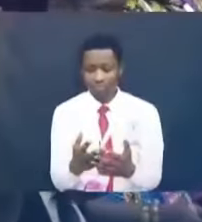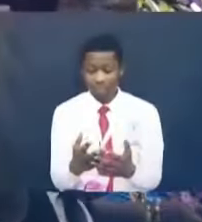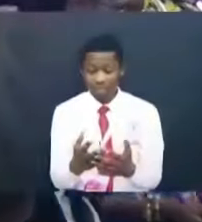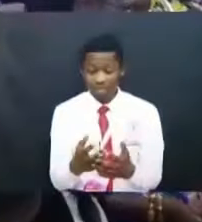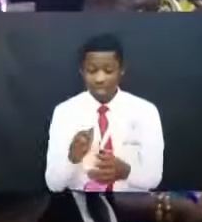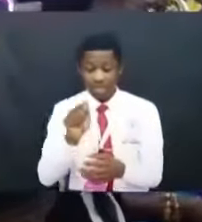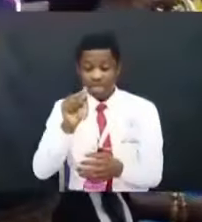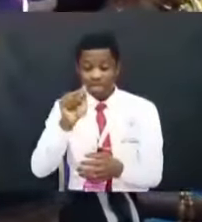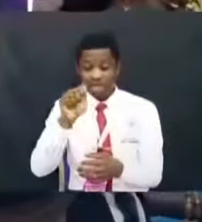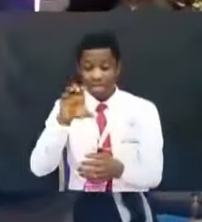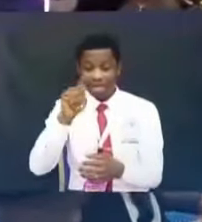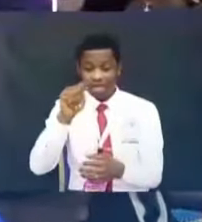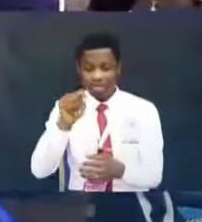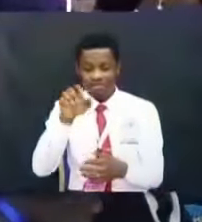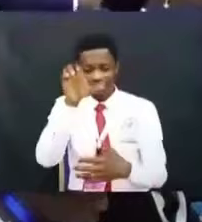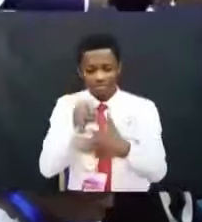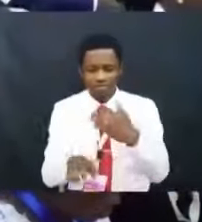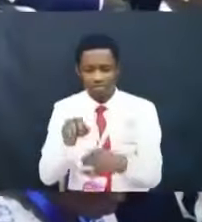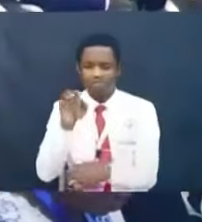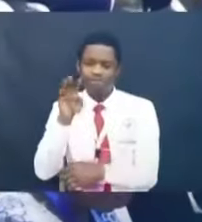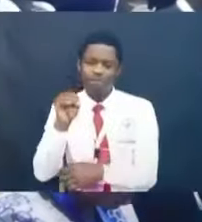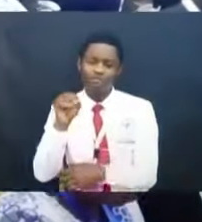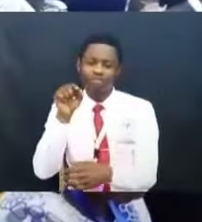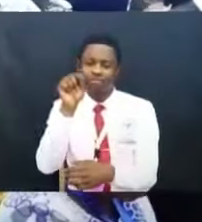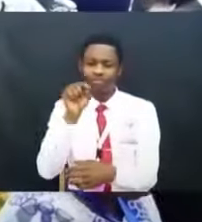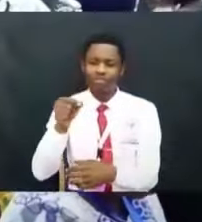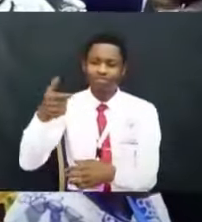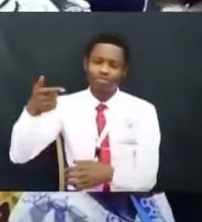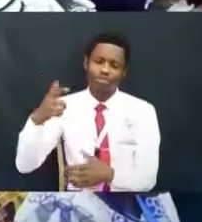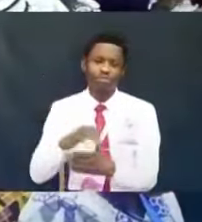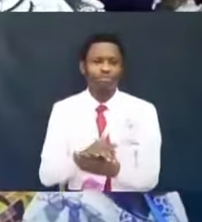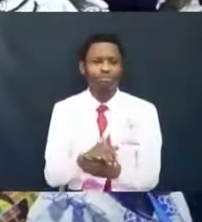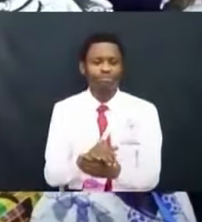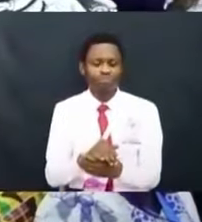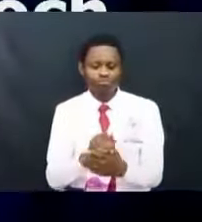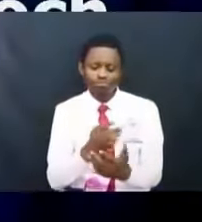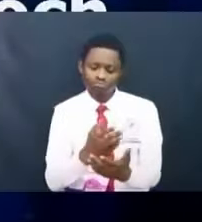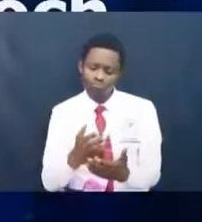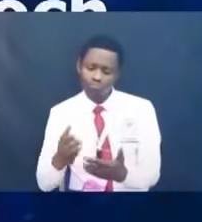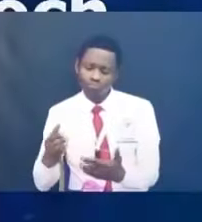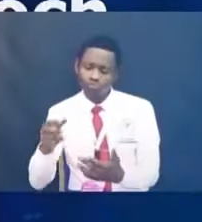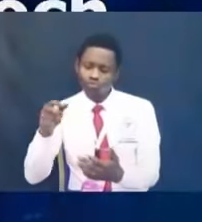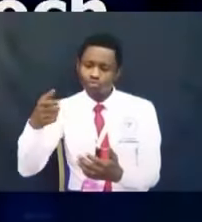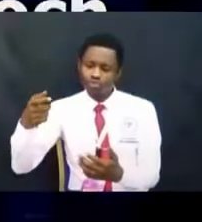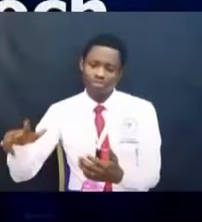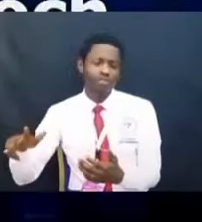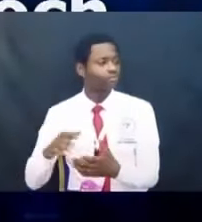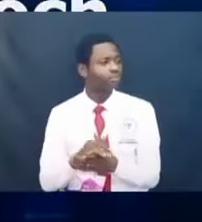verse 21. Acts 14, 21 through 23.